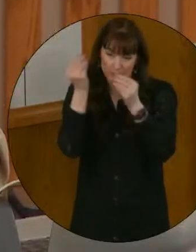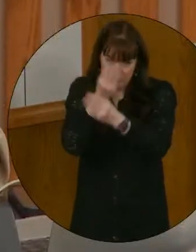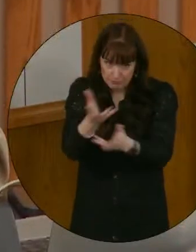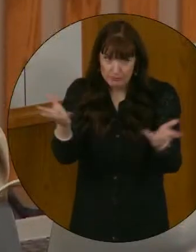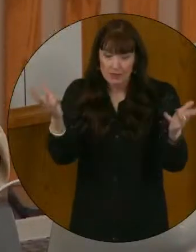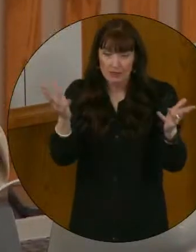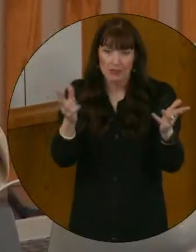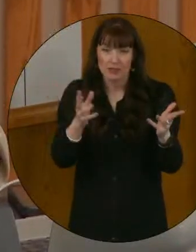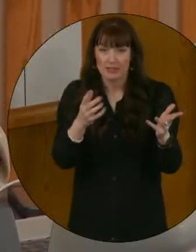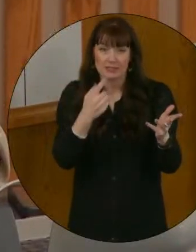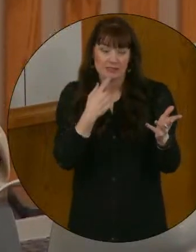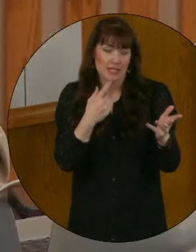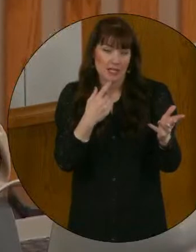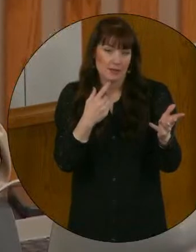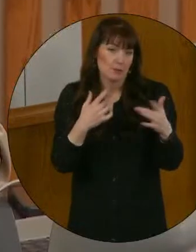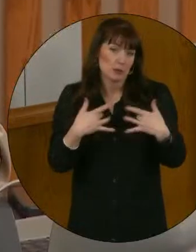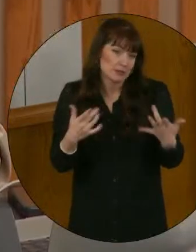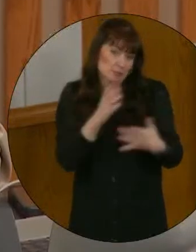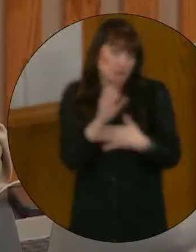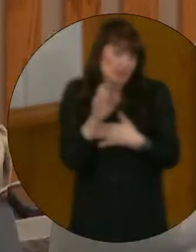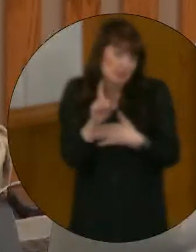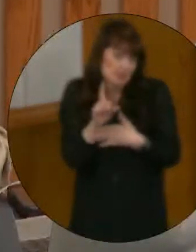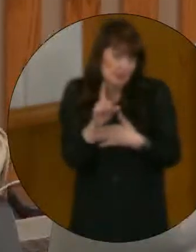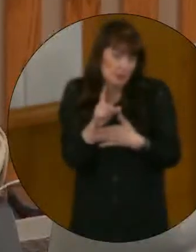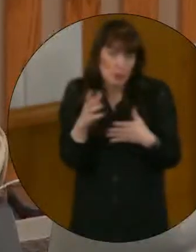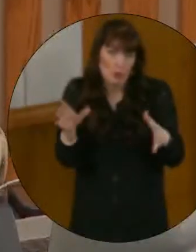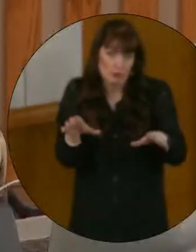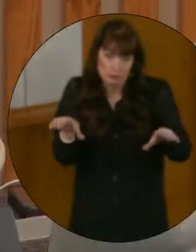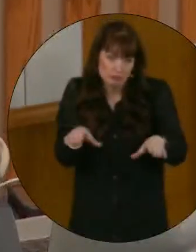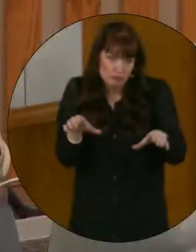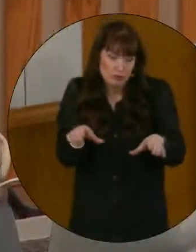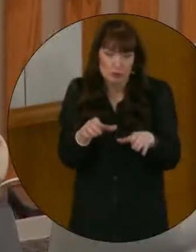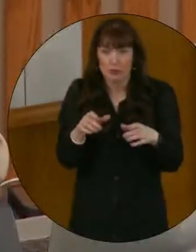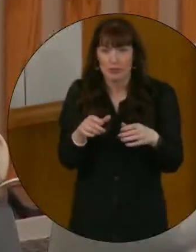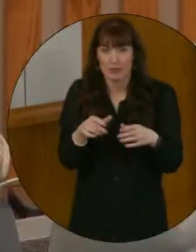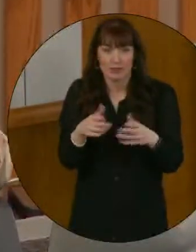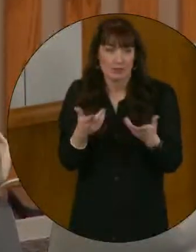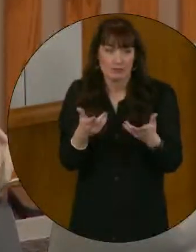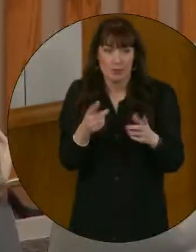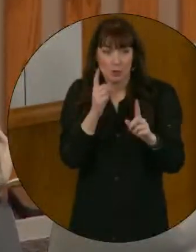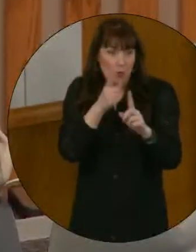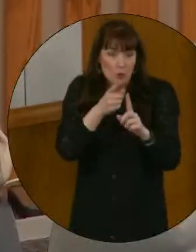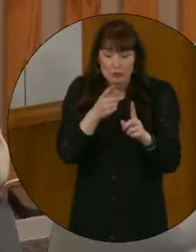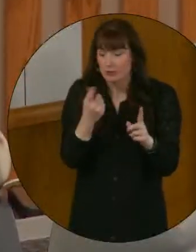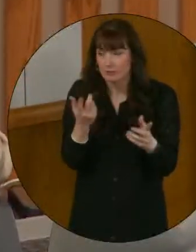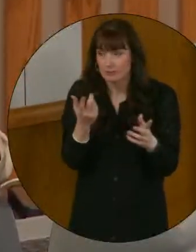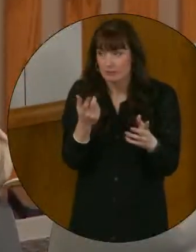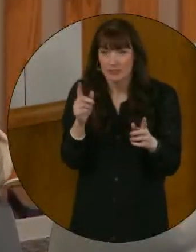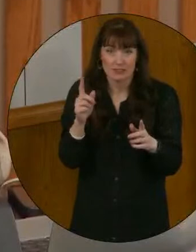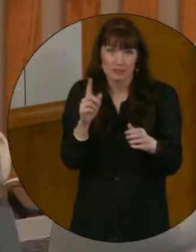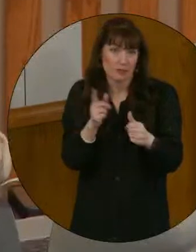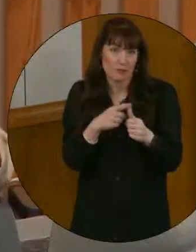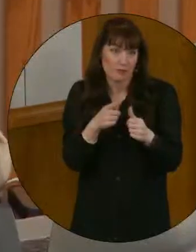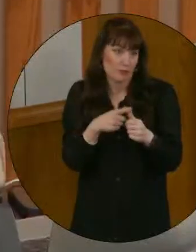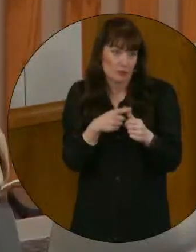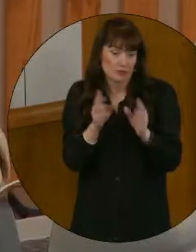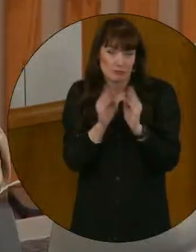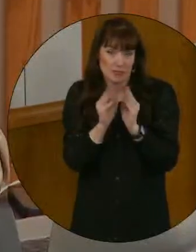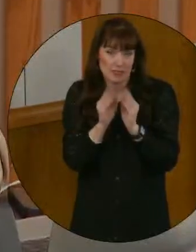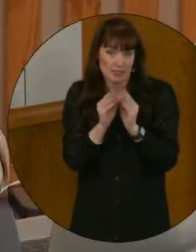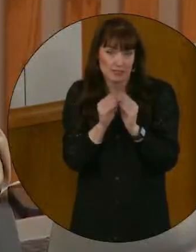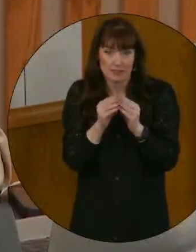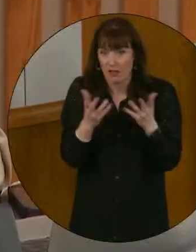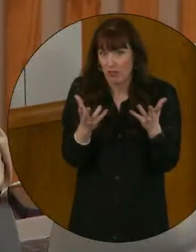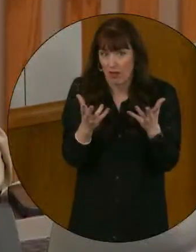the work of the district, and there's more work to do. I mean, this is our first session, and a lot of effort and energy was put